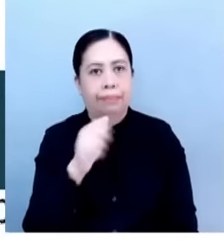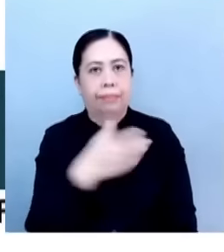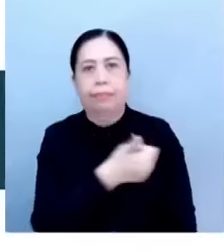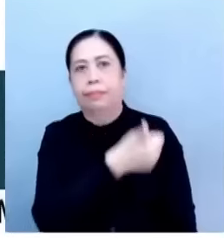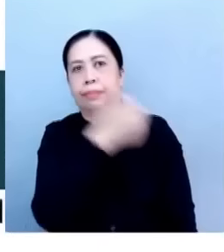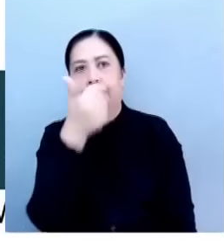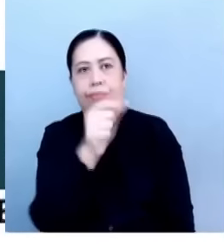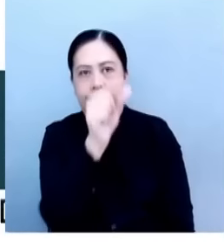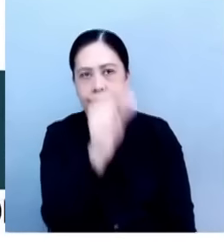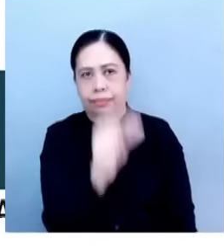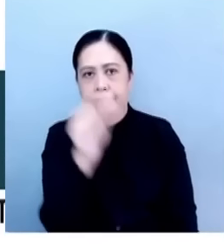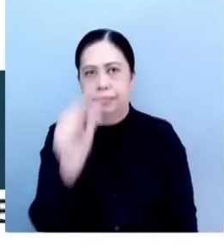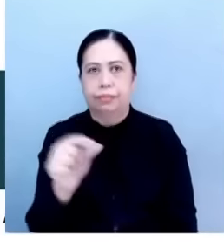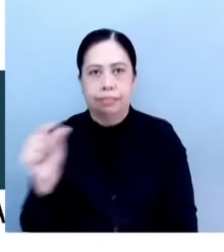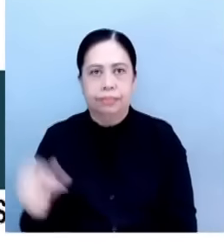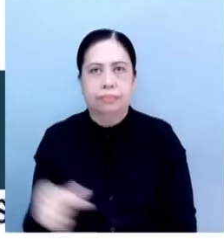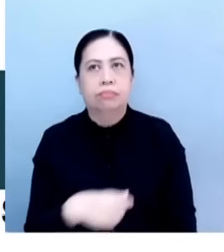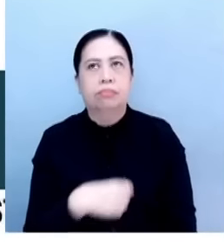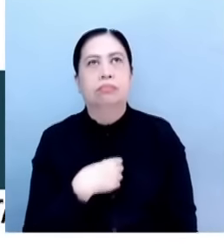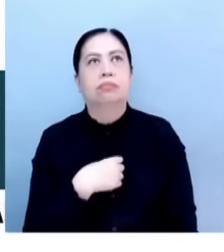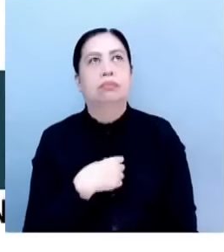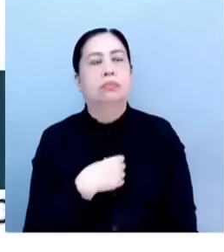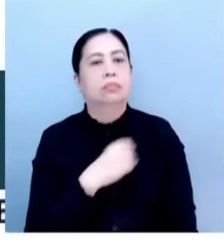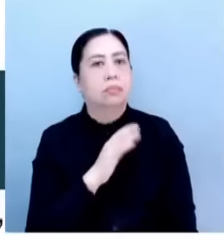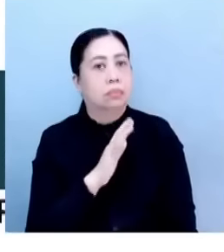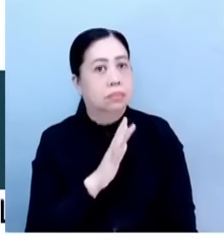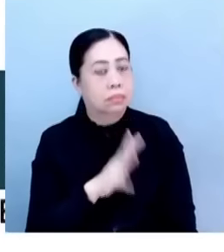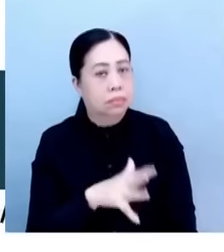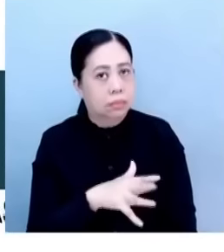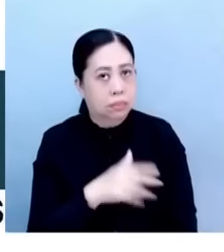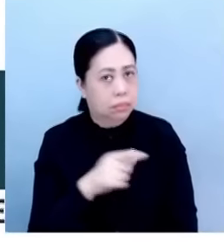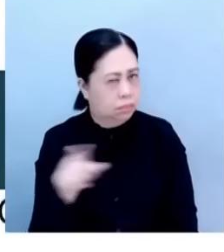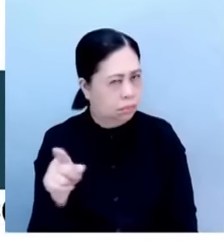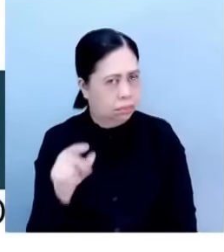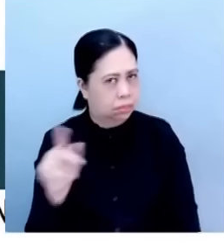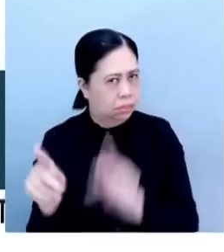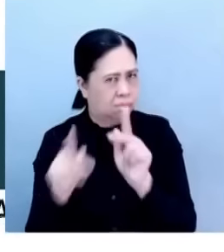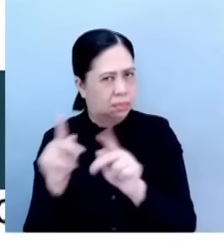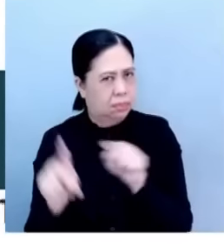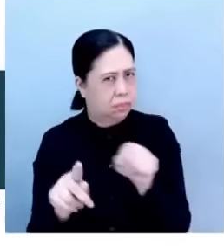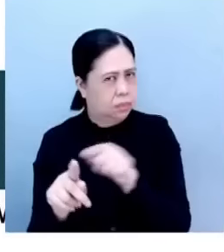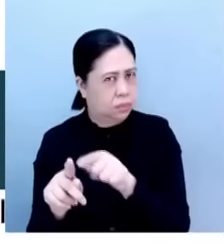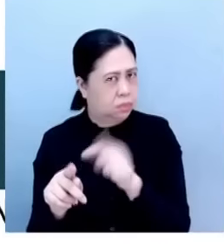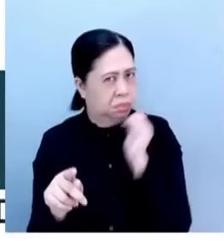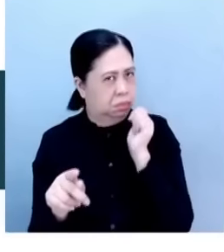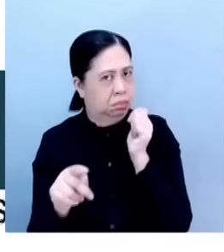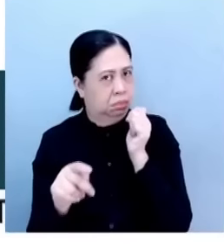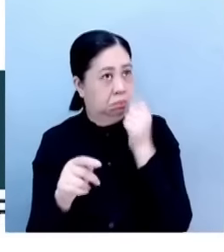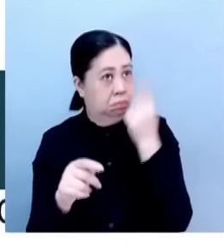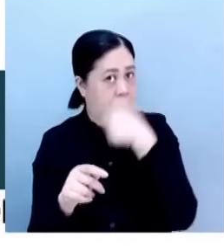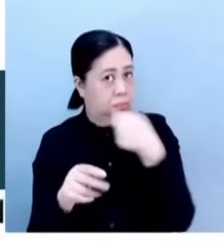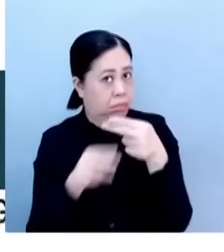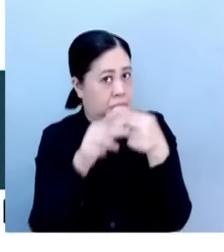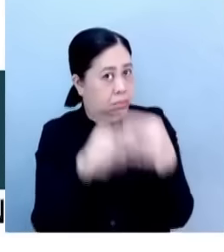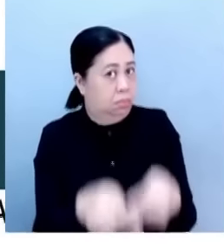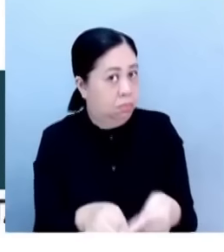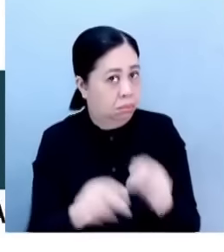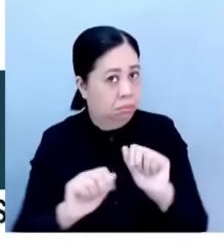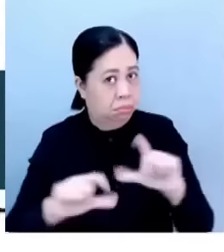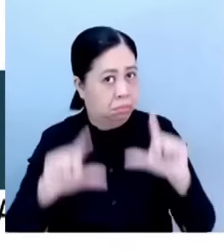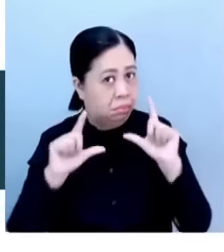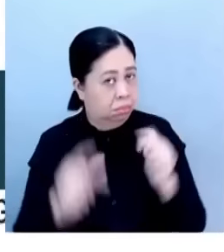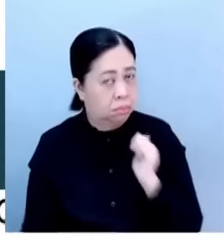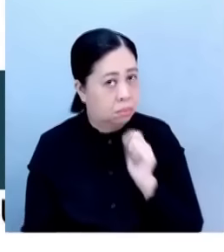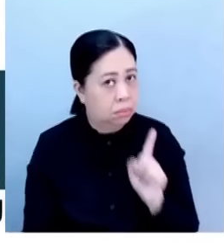individuals. Mm-hmm. And these individuals wouldn't want their names to be shared publicly?